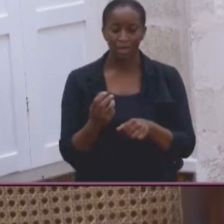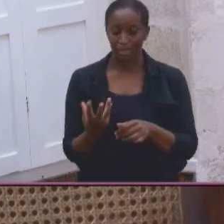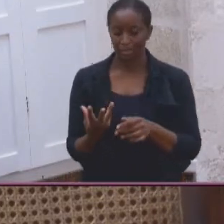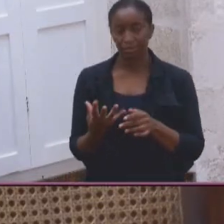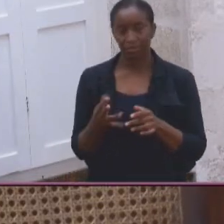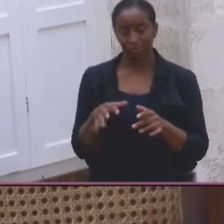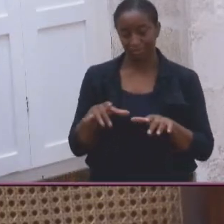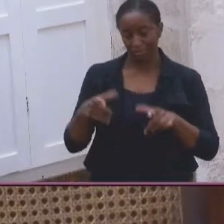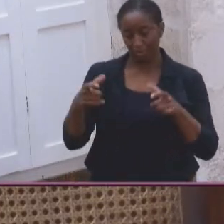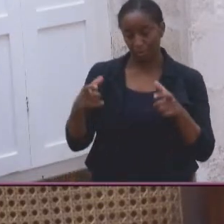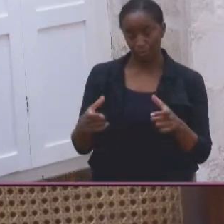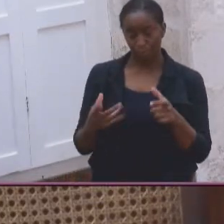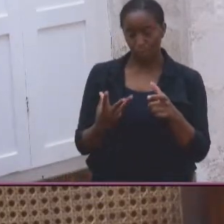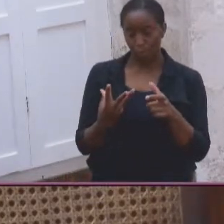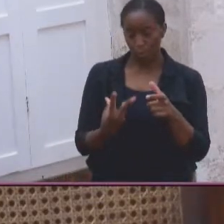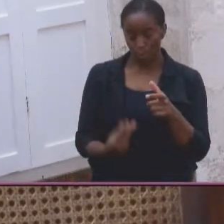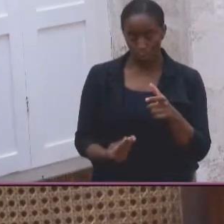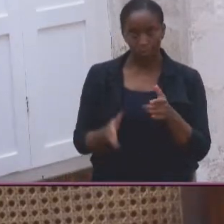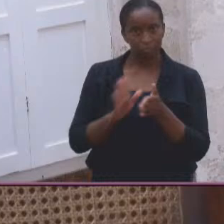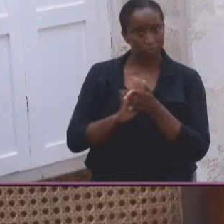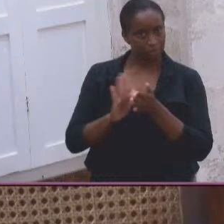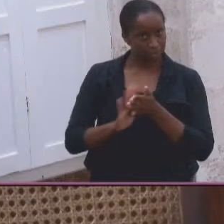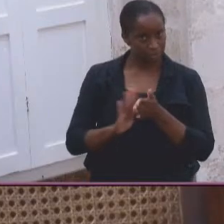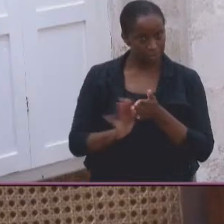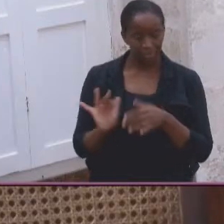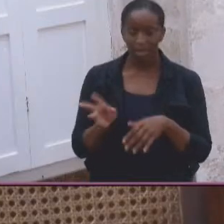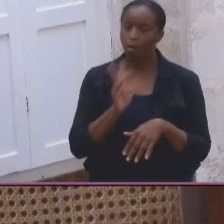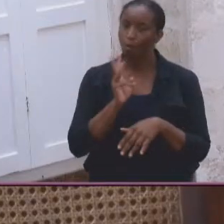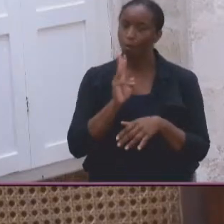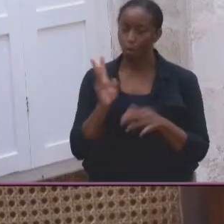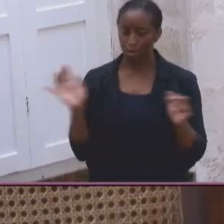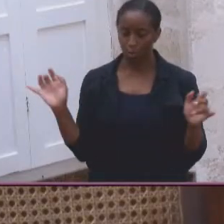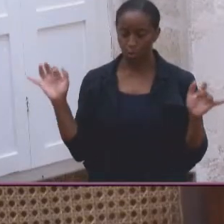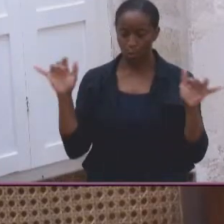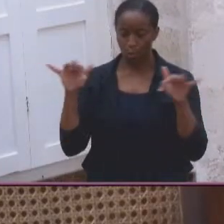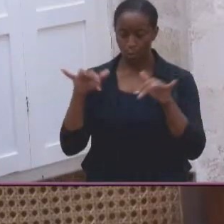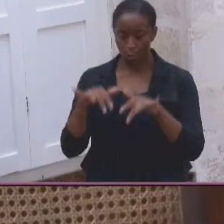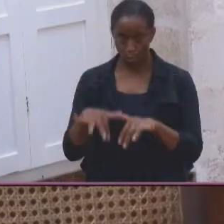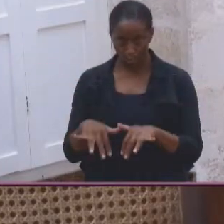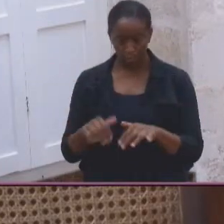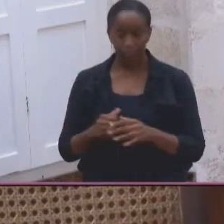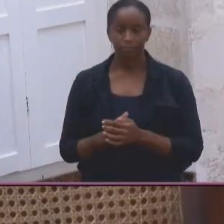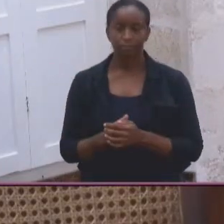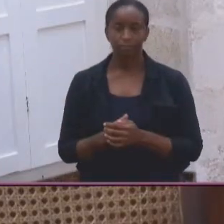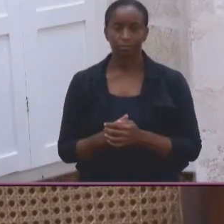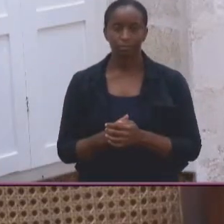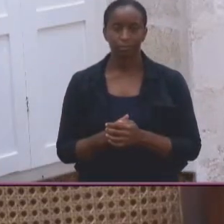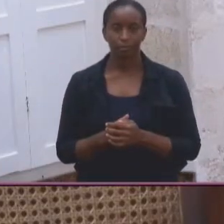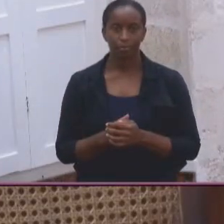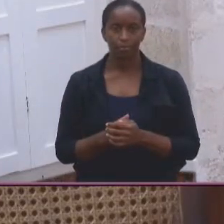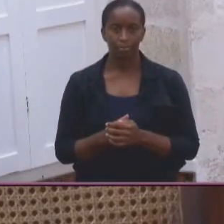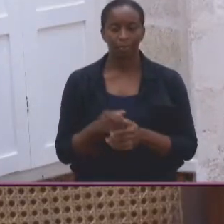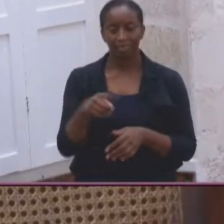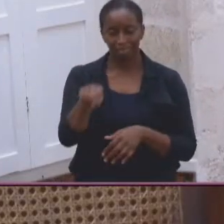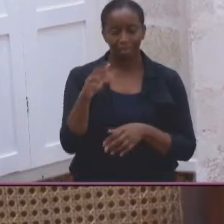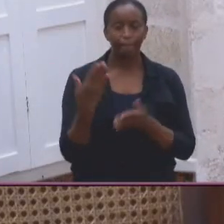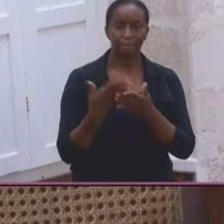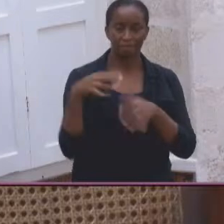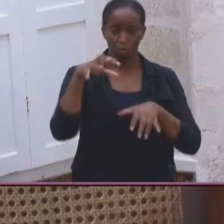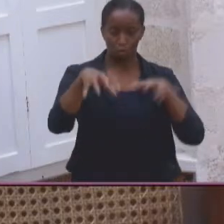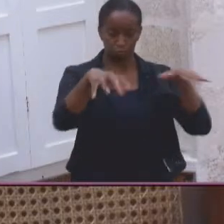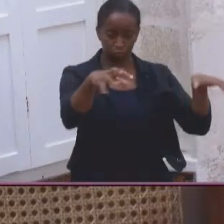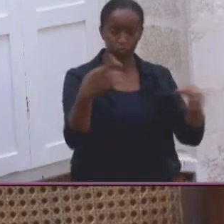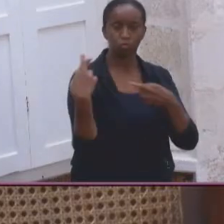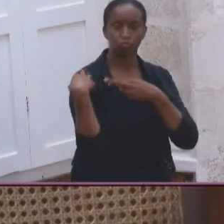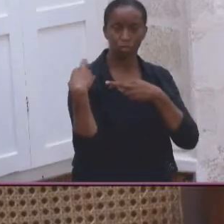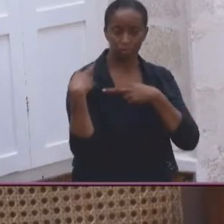I was hopeful in the same way that we can find a fine to place on someone who is not cleaning their